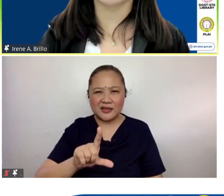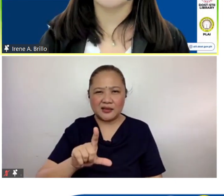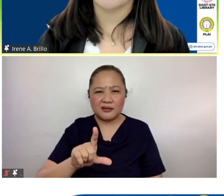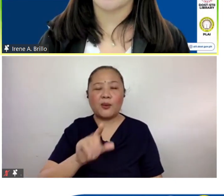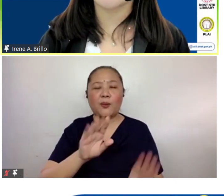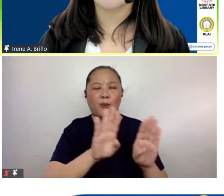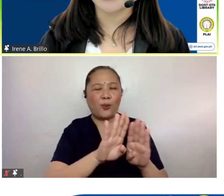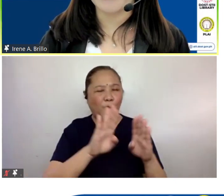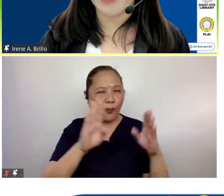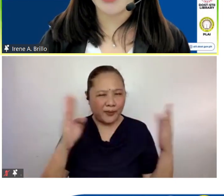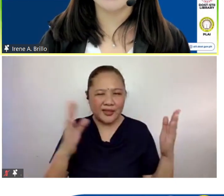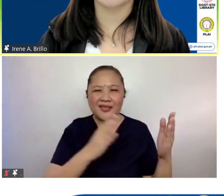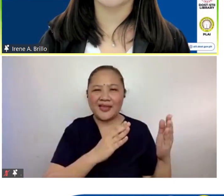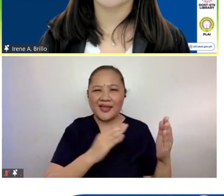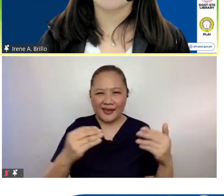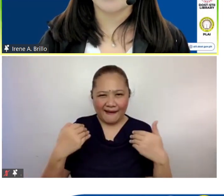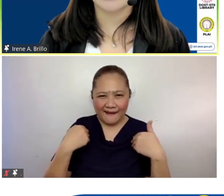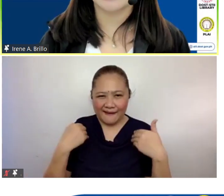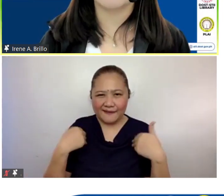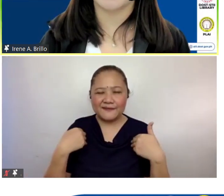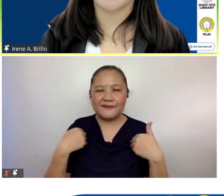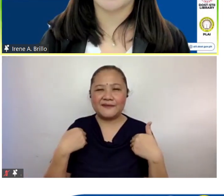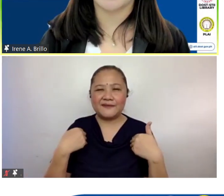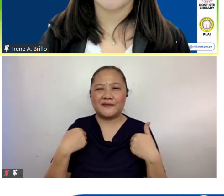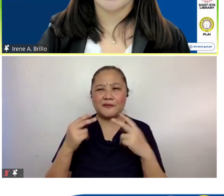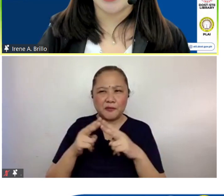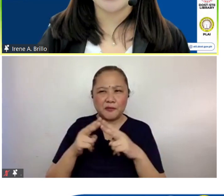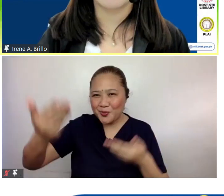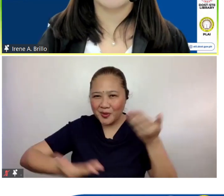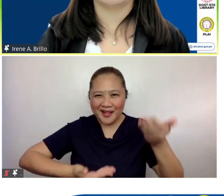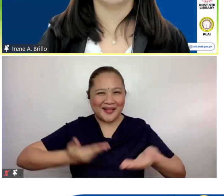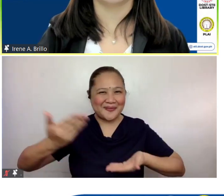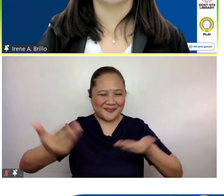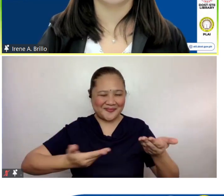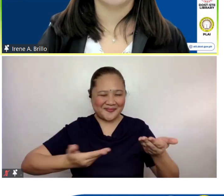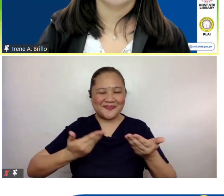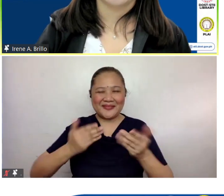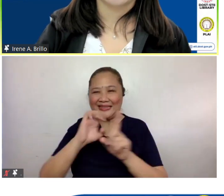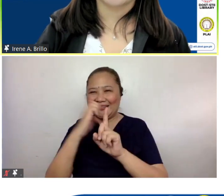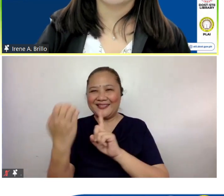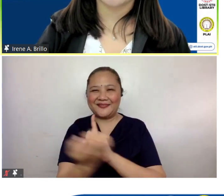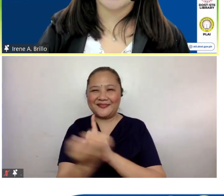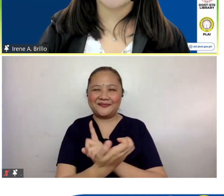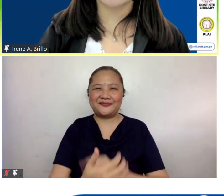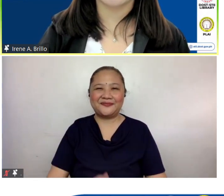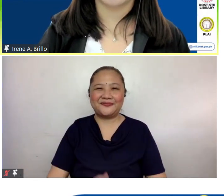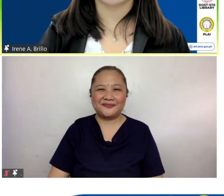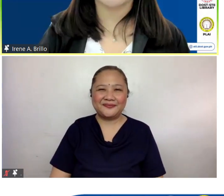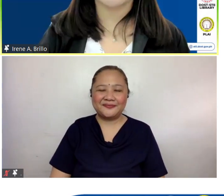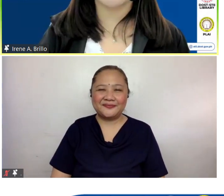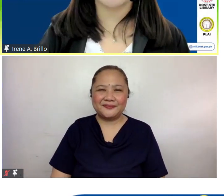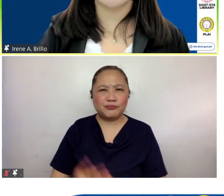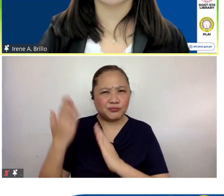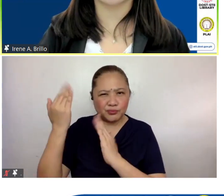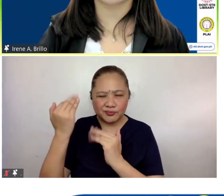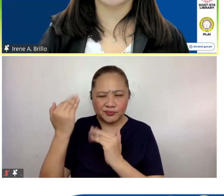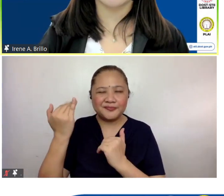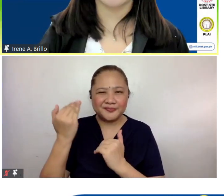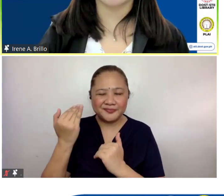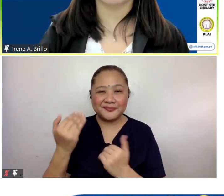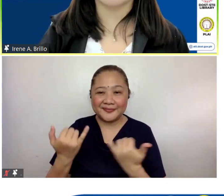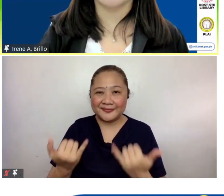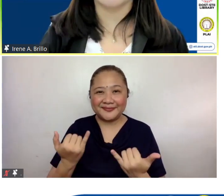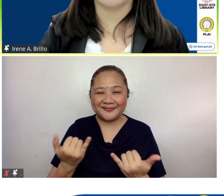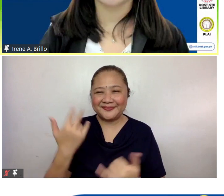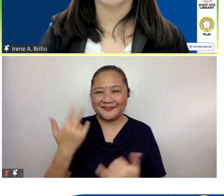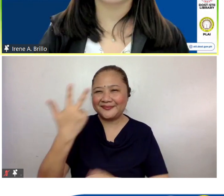and has a very welcoming atmosphere. So we hope that through this